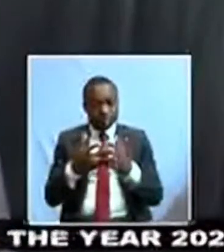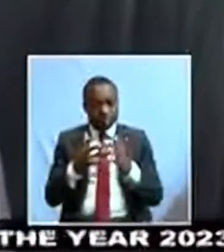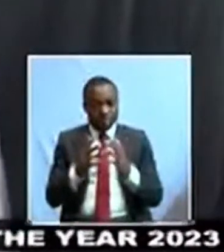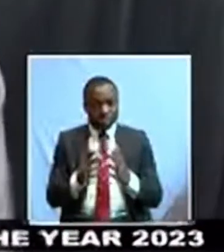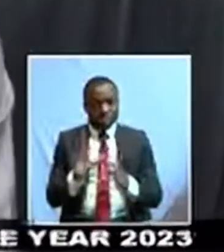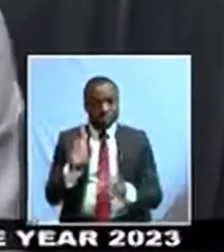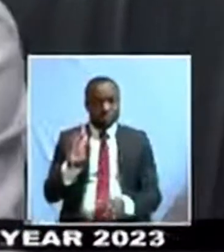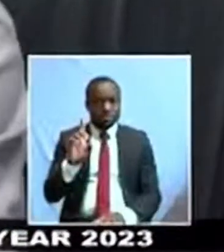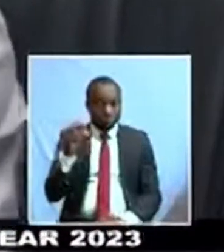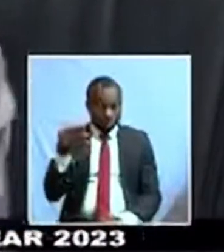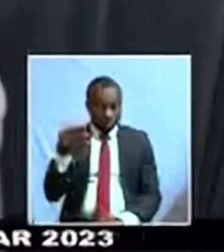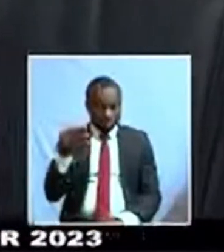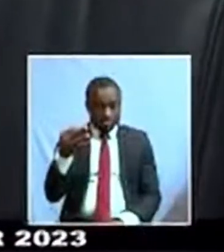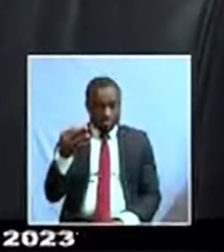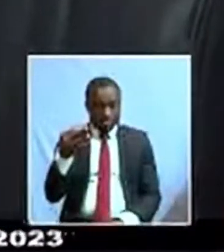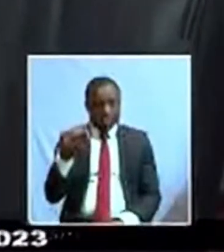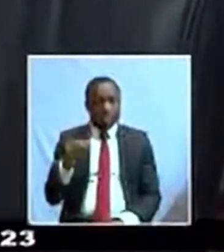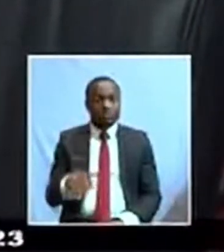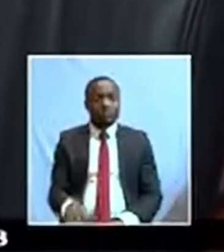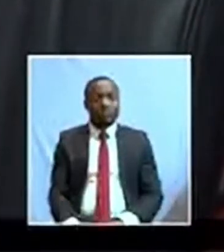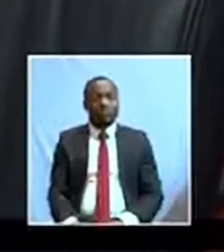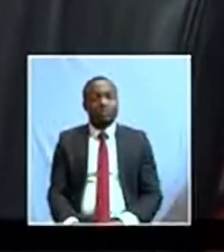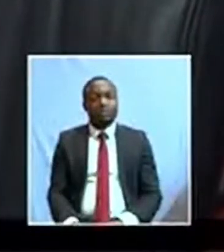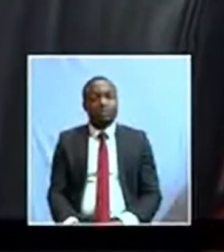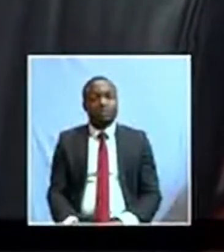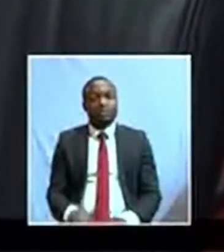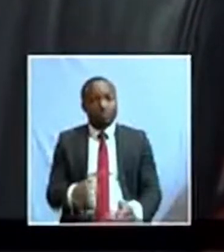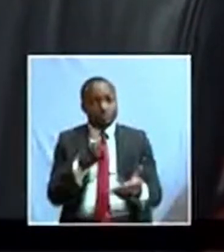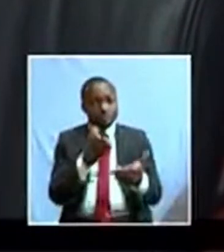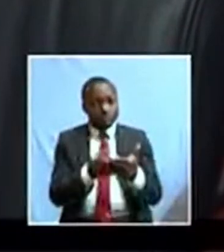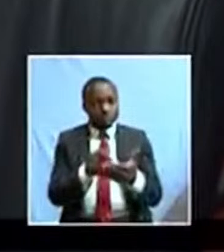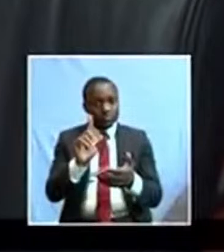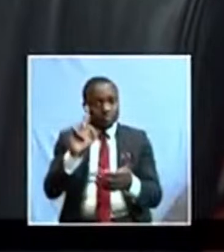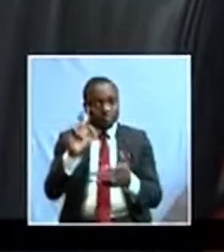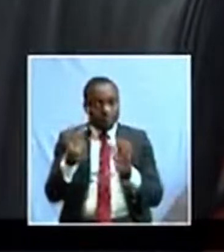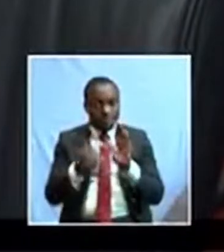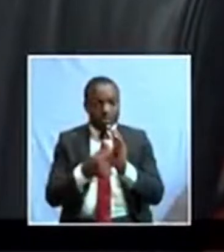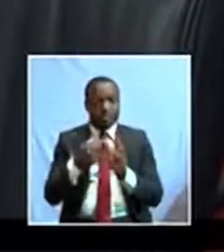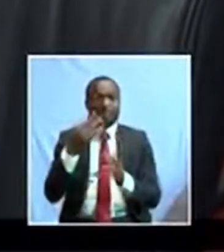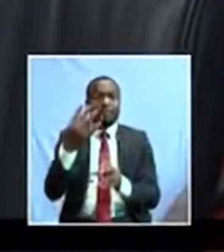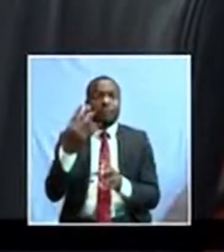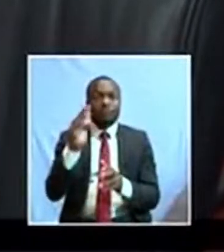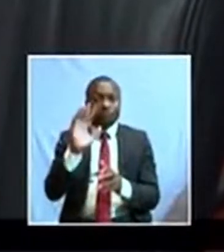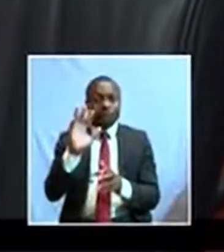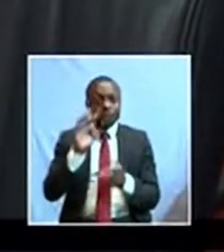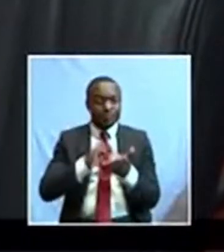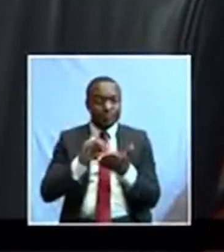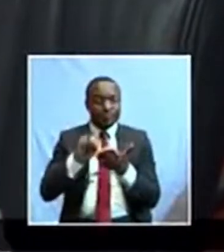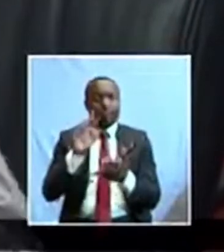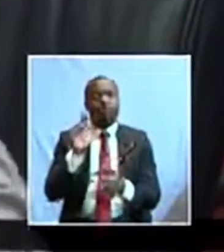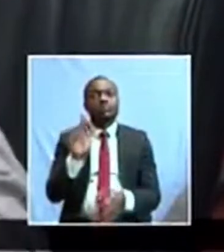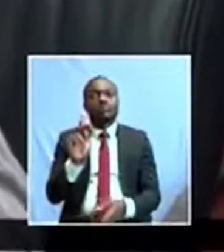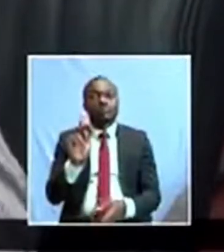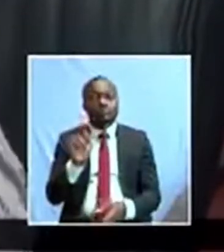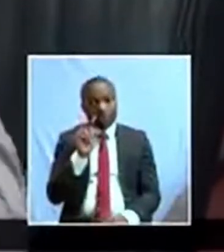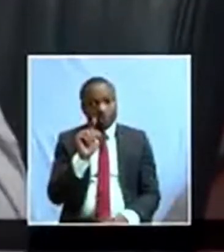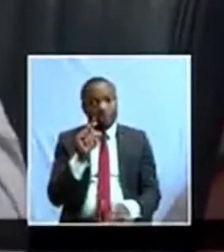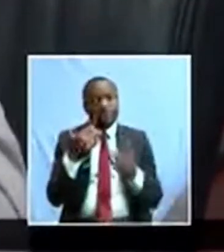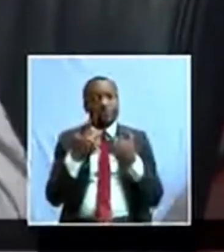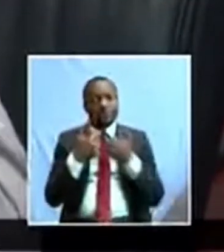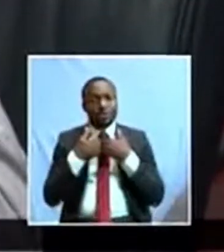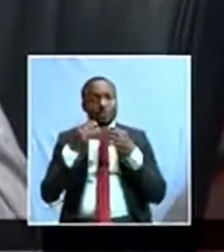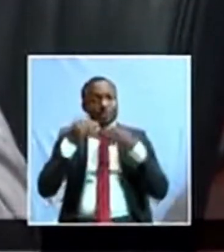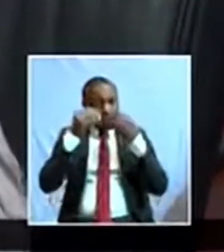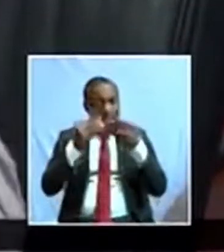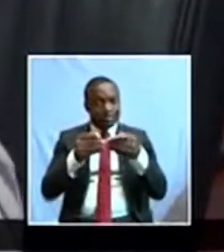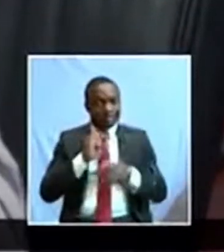the DF is this, from this 1.45 million kwacha, you have given